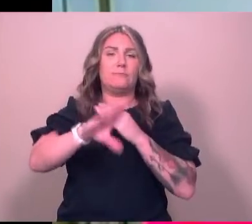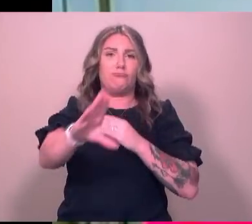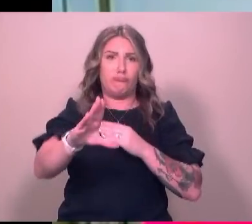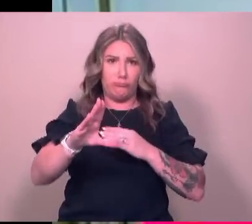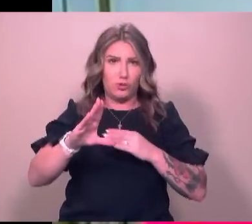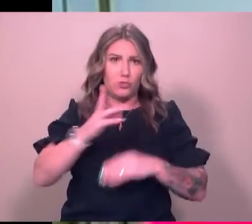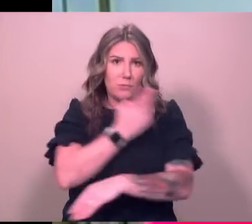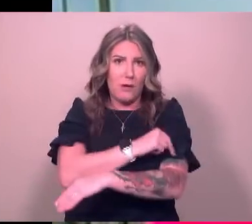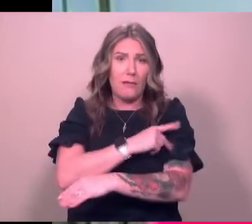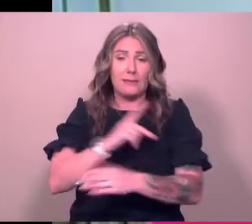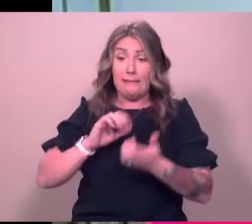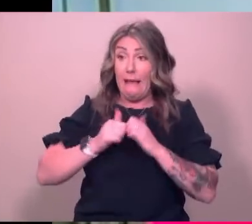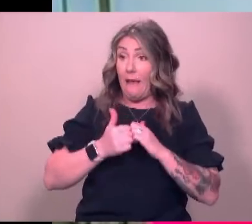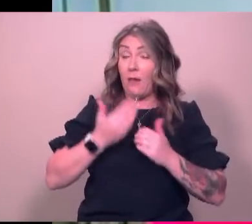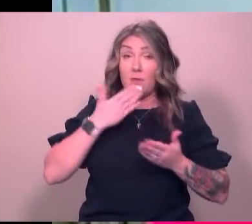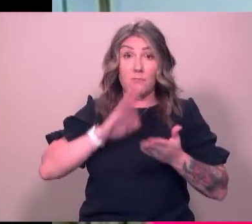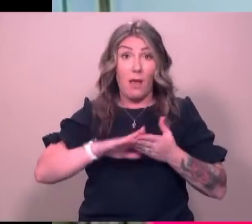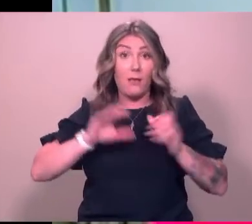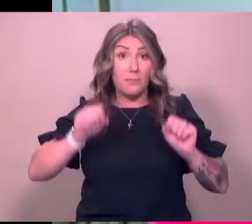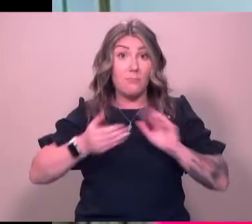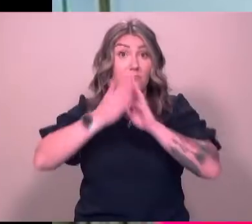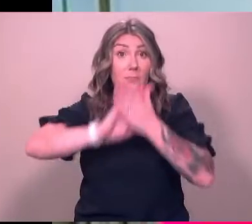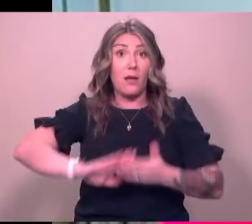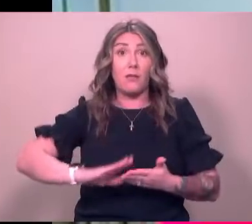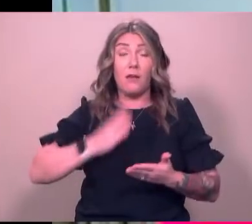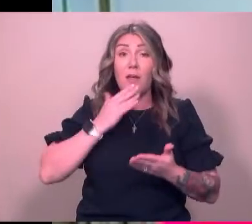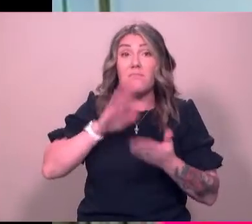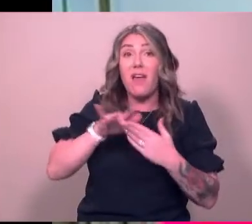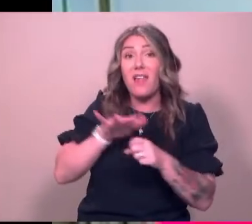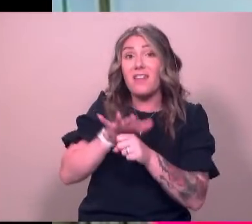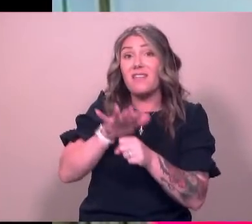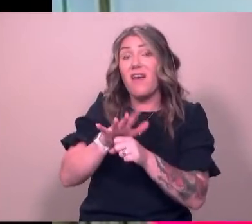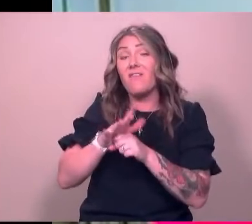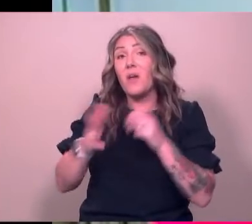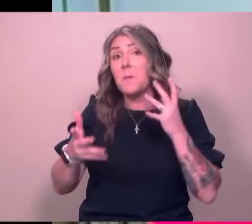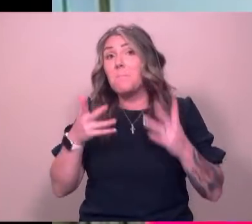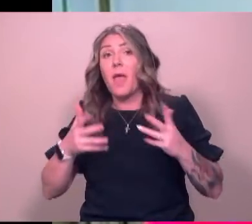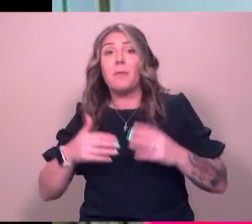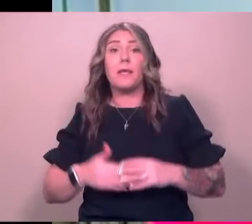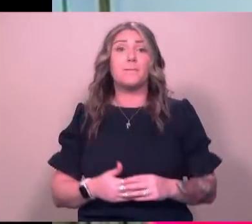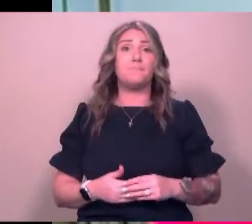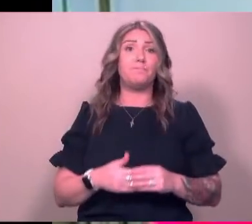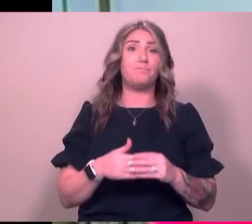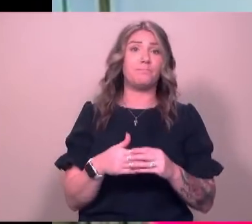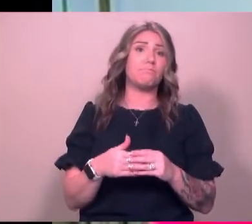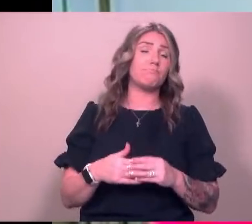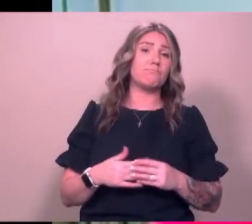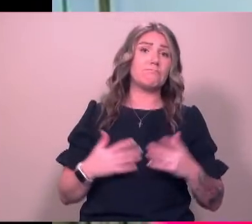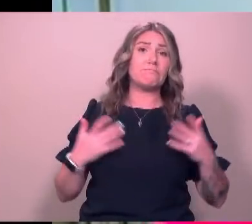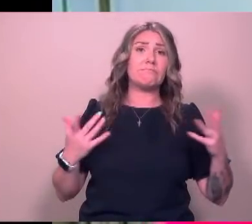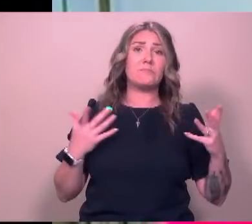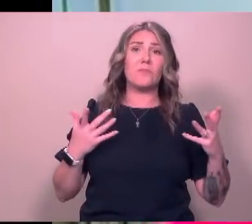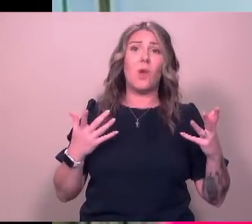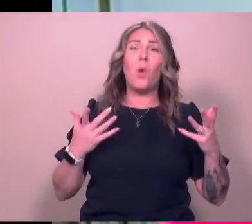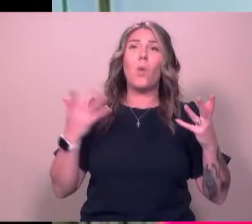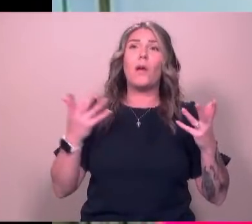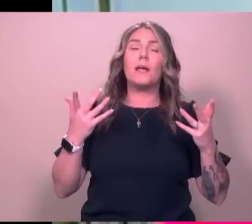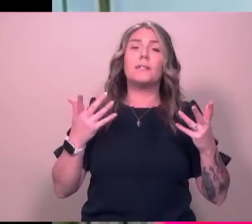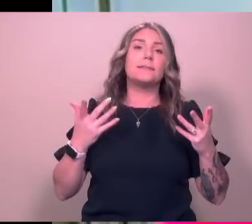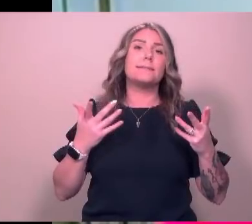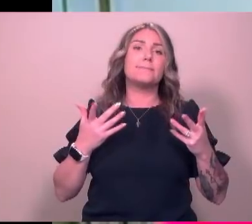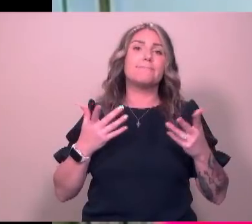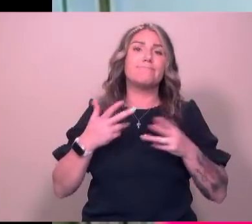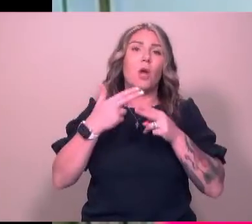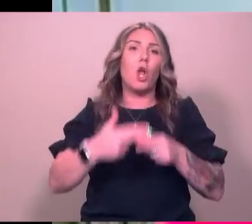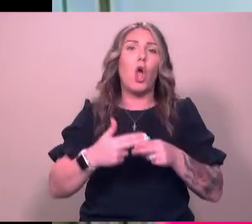but how bad can it get? It can get bad enough that we may have to institute what's referred to as crisis standards